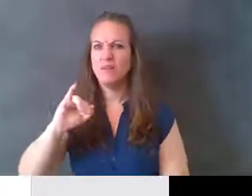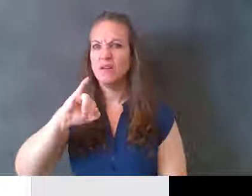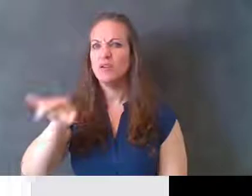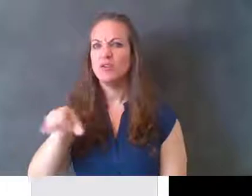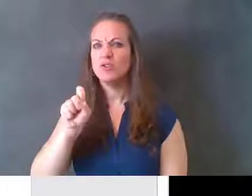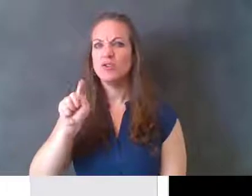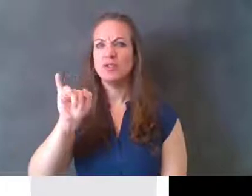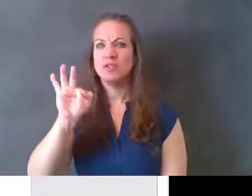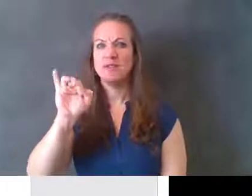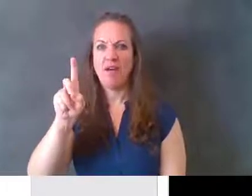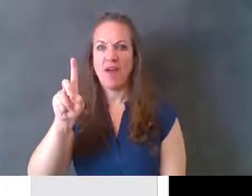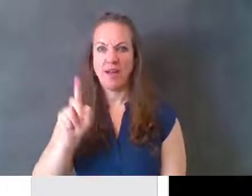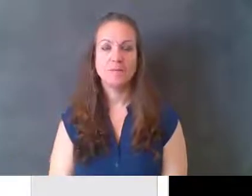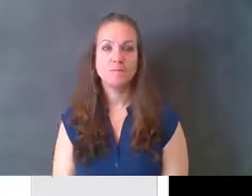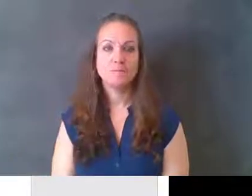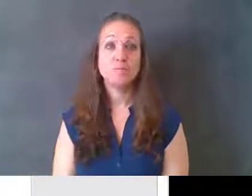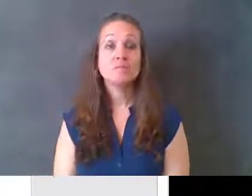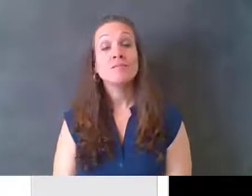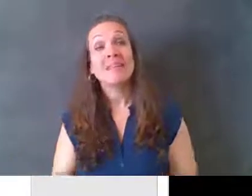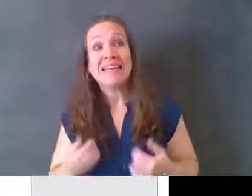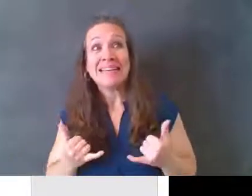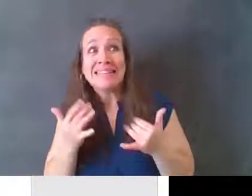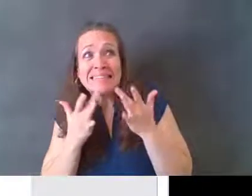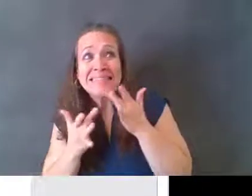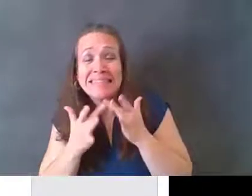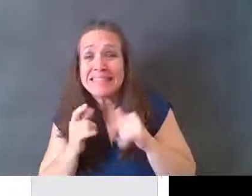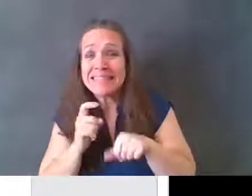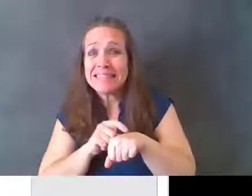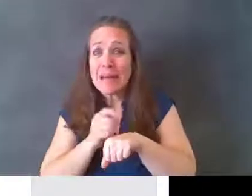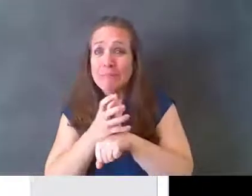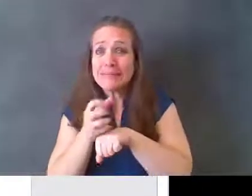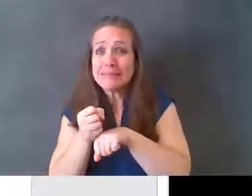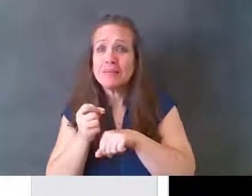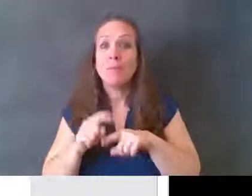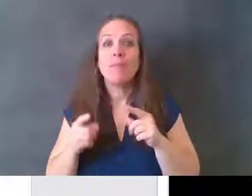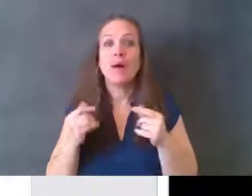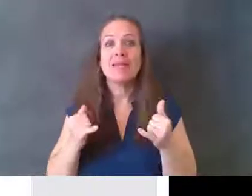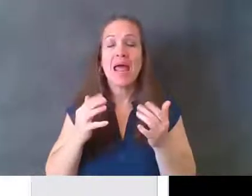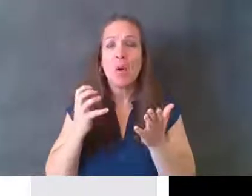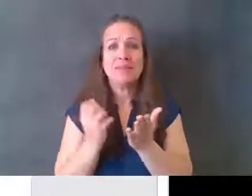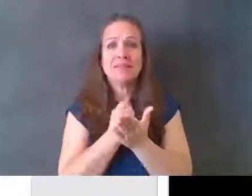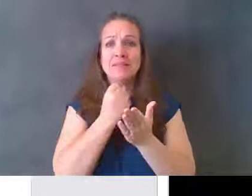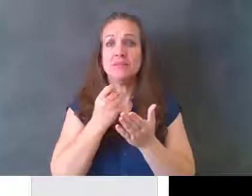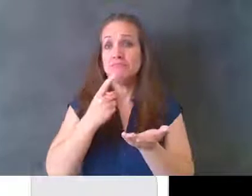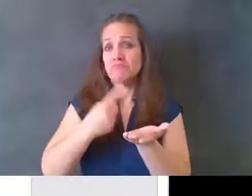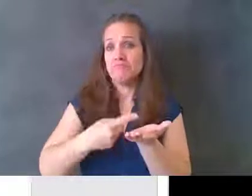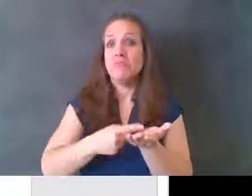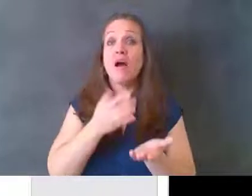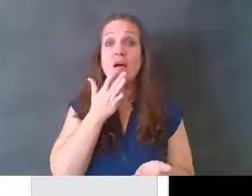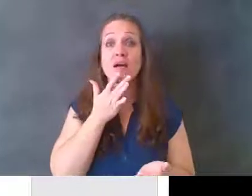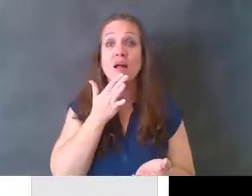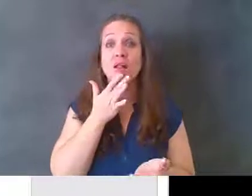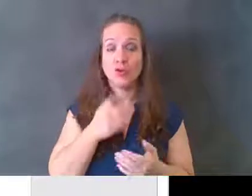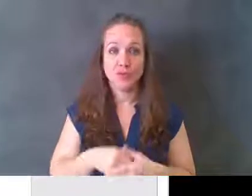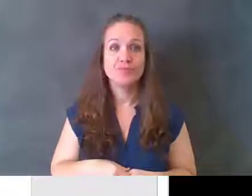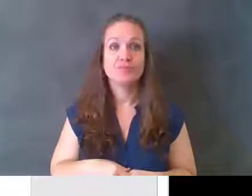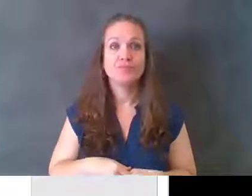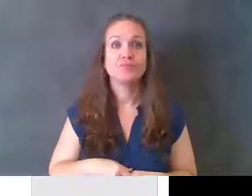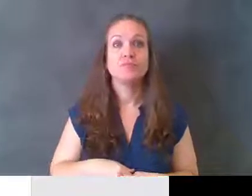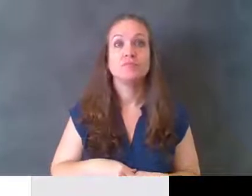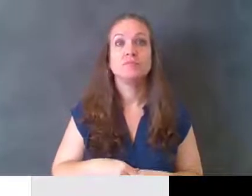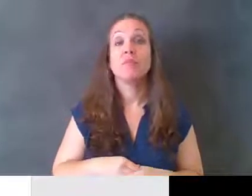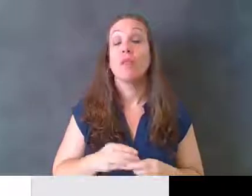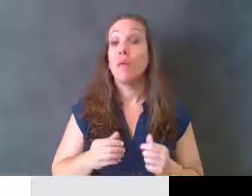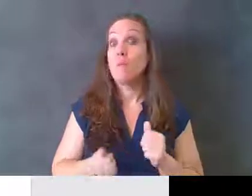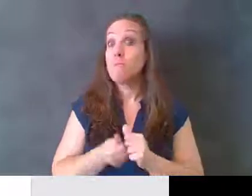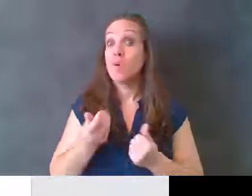we're getting short on time, so we're briefly going to talk about color and color contrast. And the most important thing with